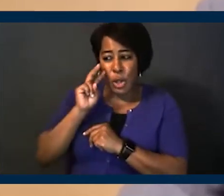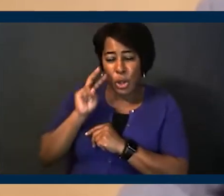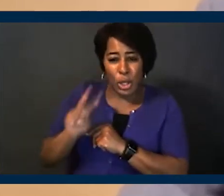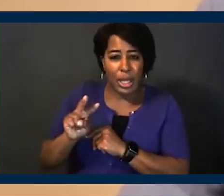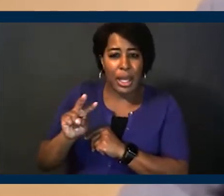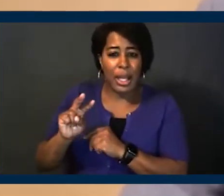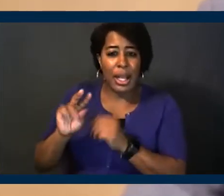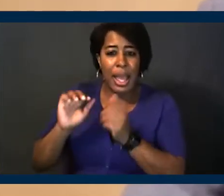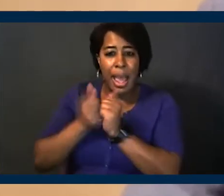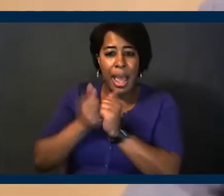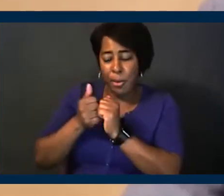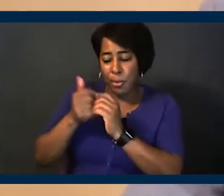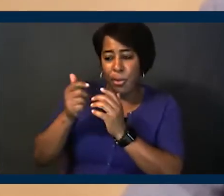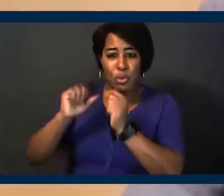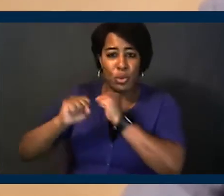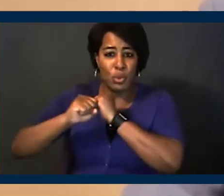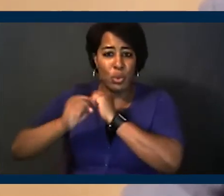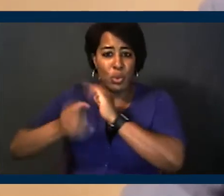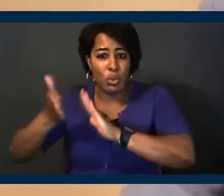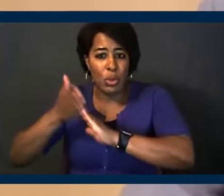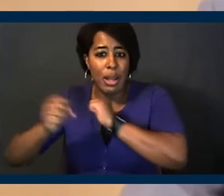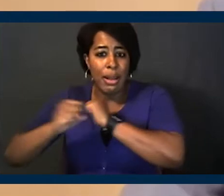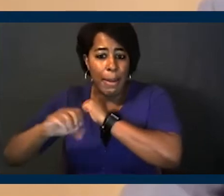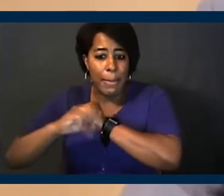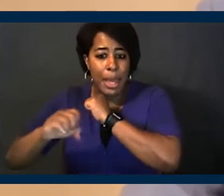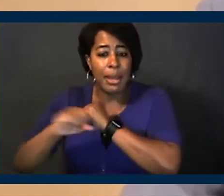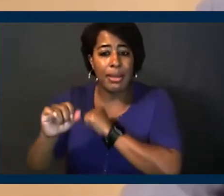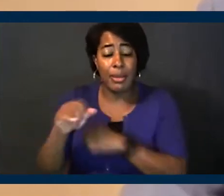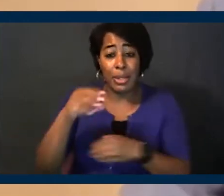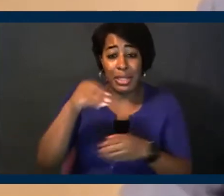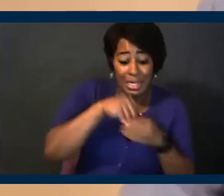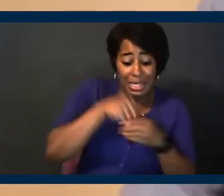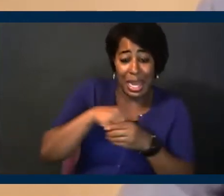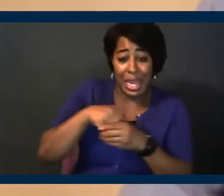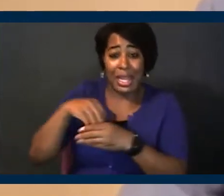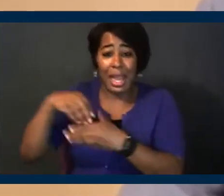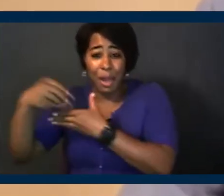of running a campaign, as Isaac said, that inside out game, that's gonna be so critical